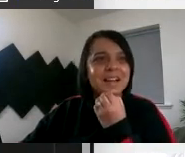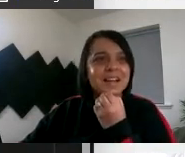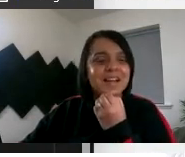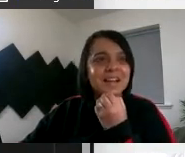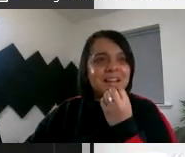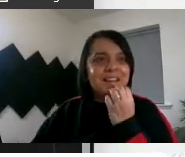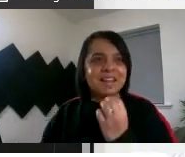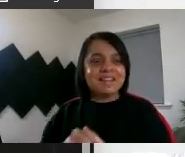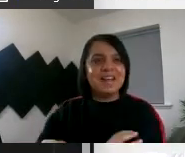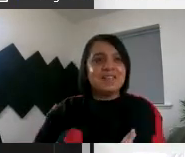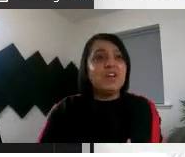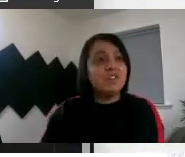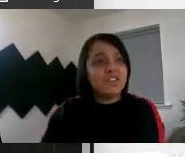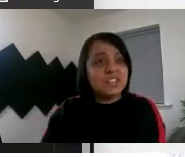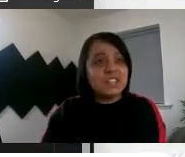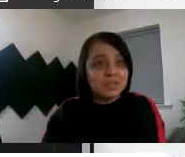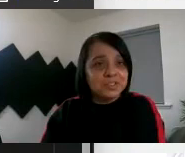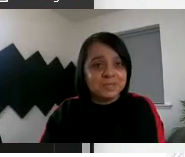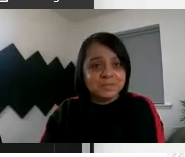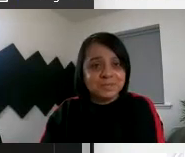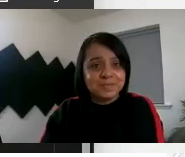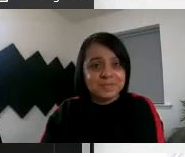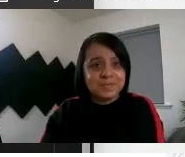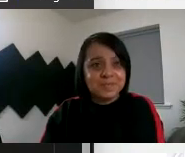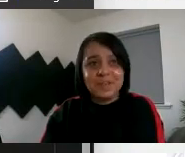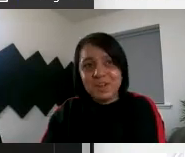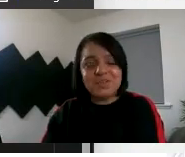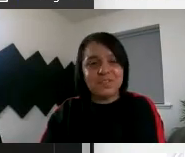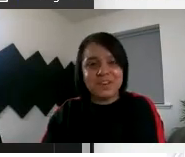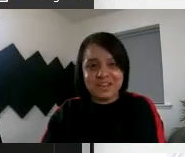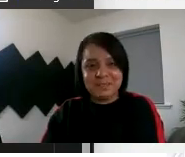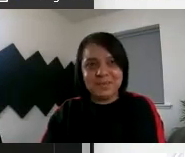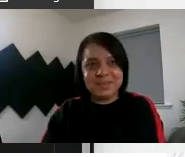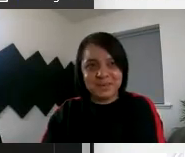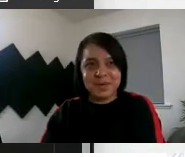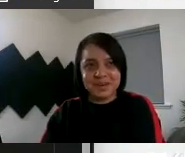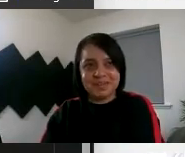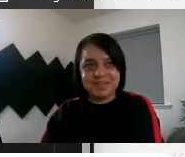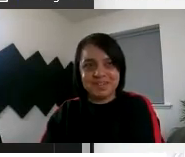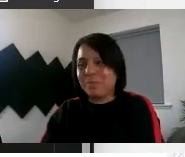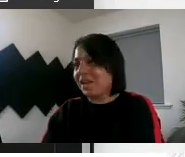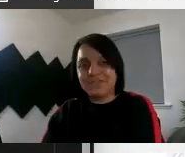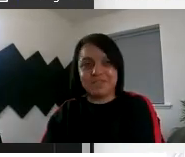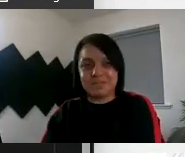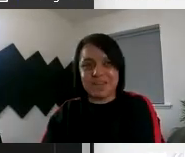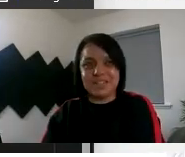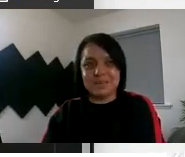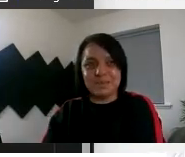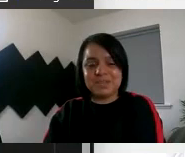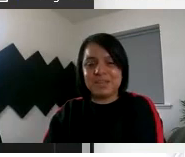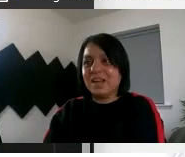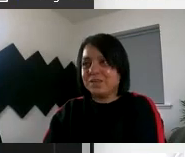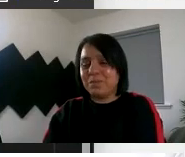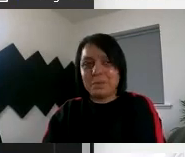Absolutely. Yeah. That's it. They love JD Sports. Love JD Sports, Roadman does. They buy everything from JD